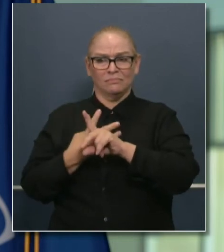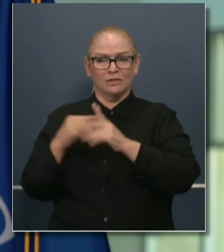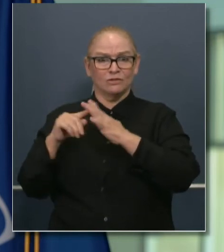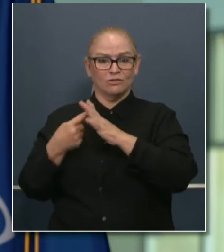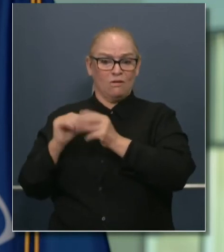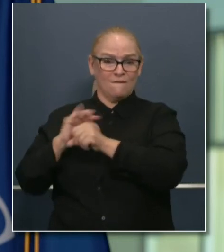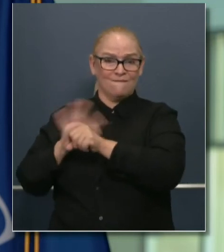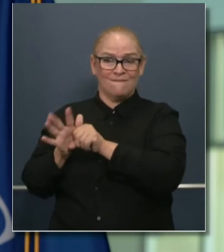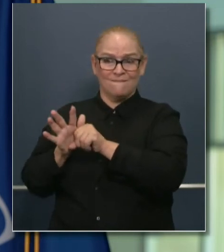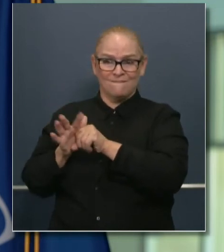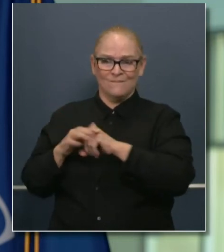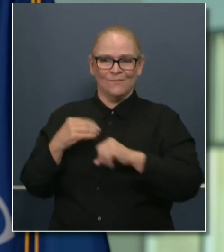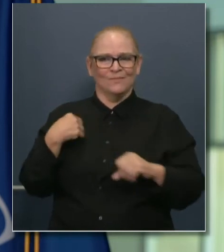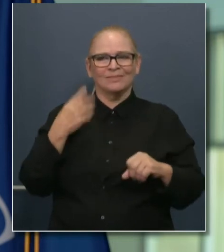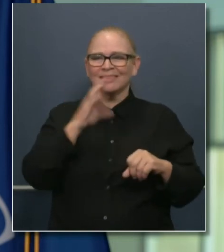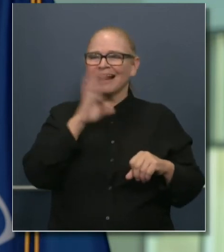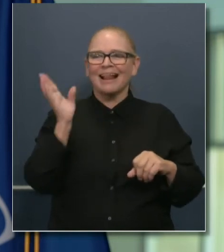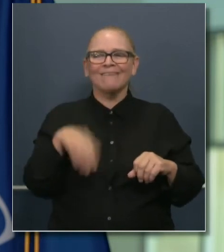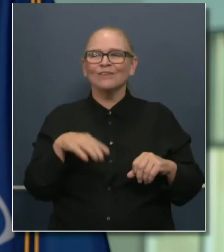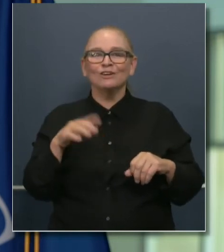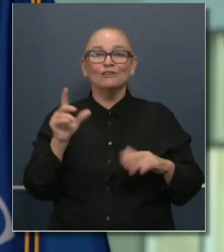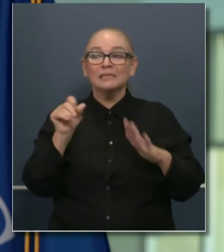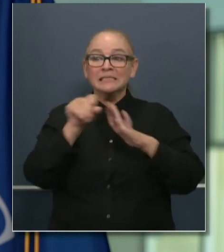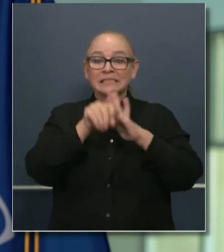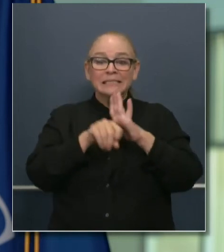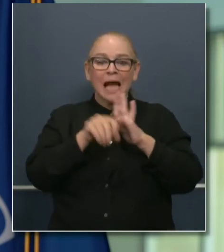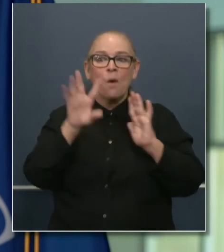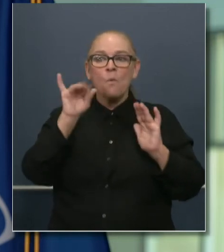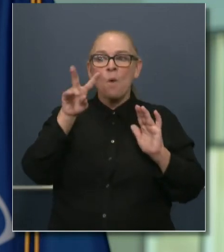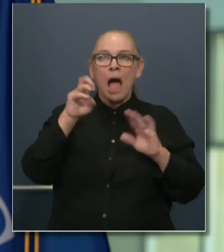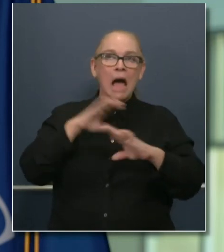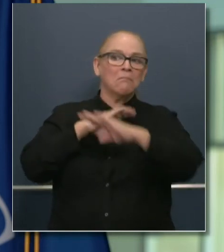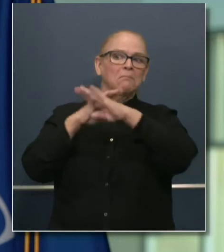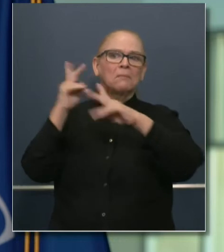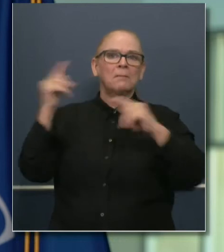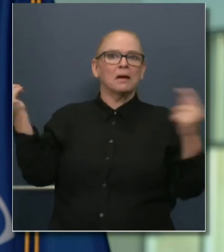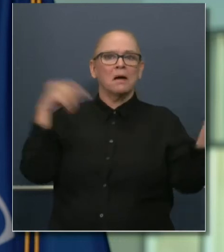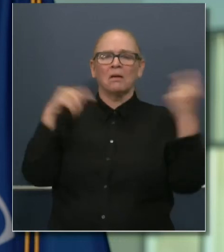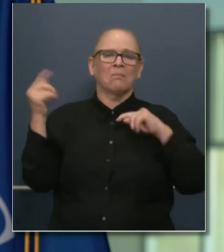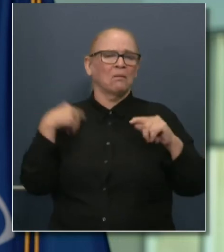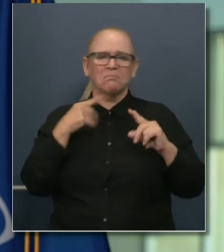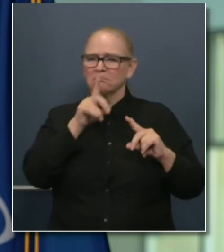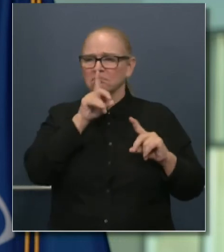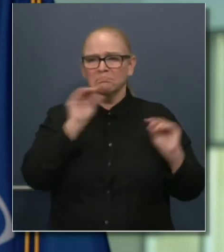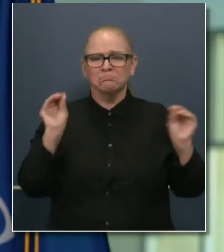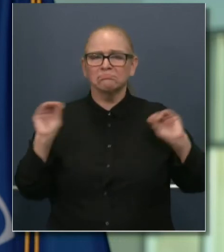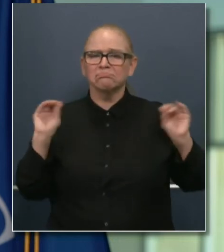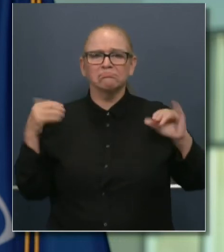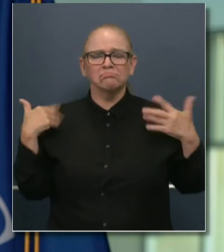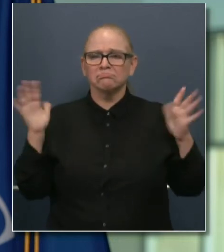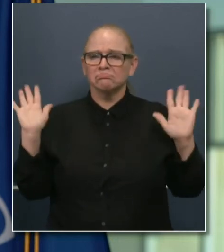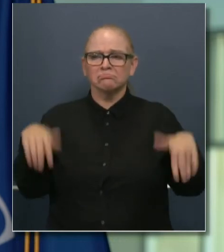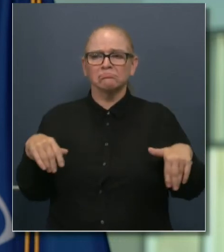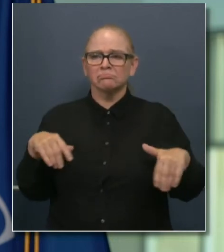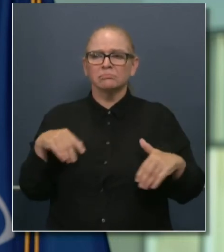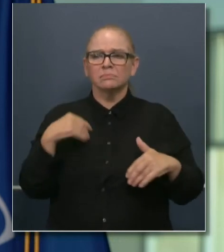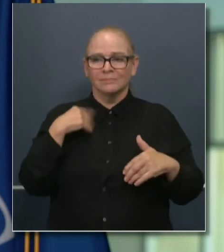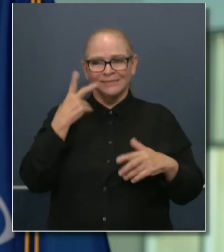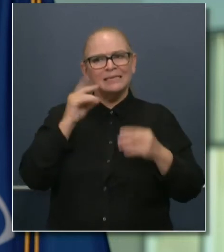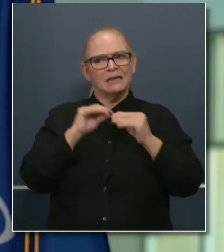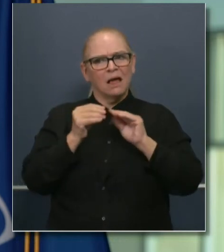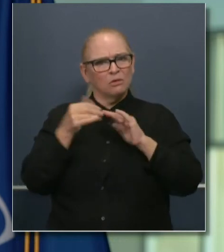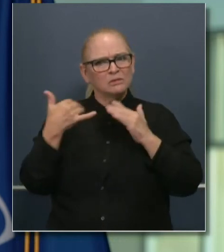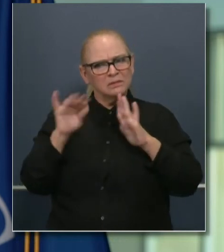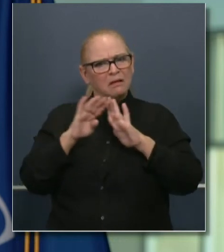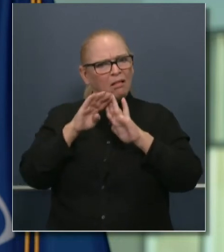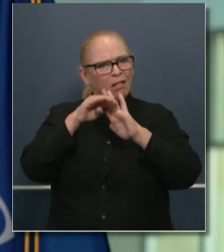a statewide moratorium on people coming into the state, and yet we were able to mitigate the growth of the spread